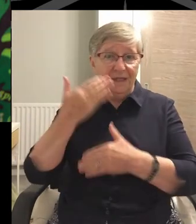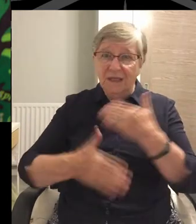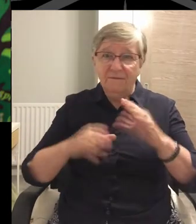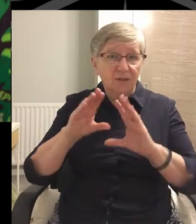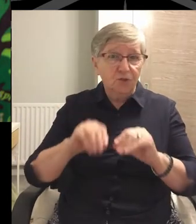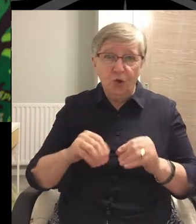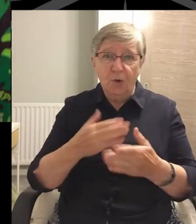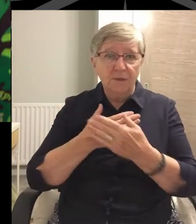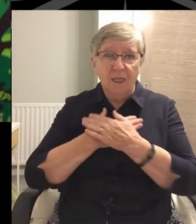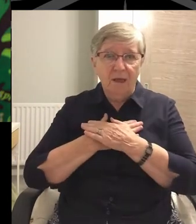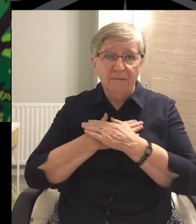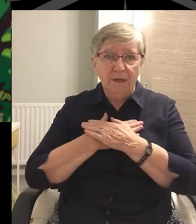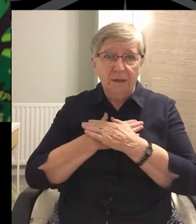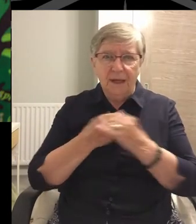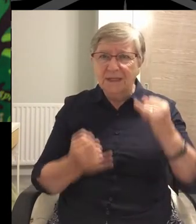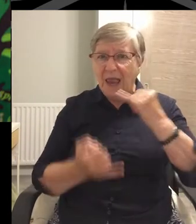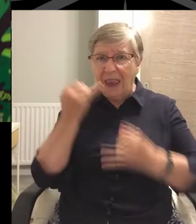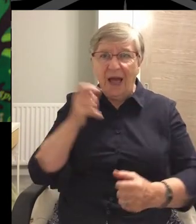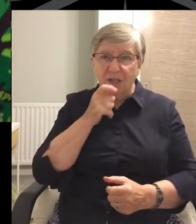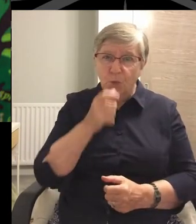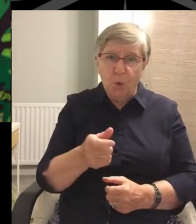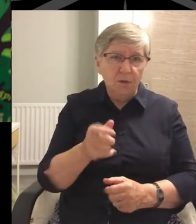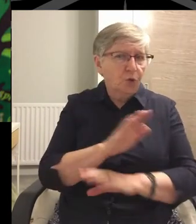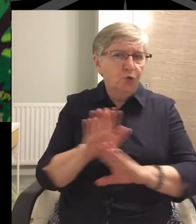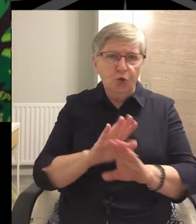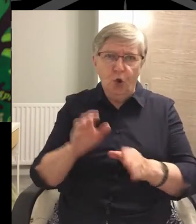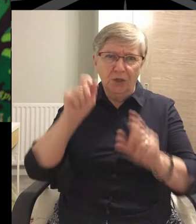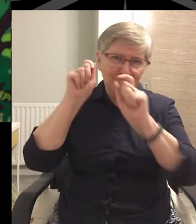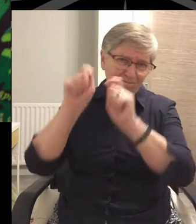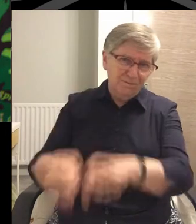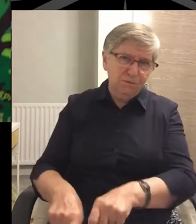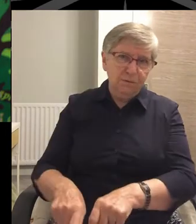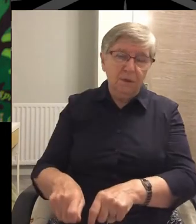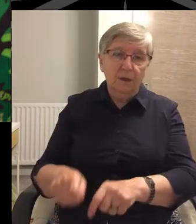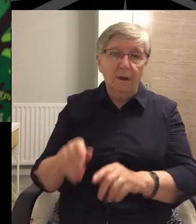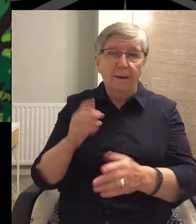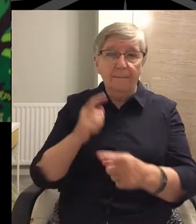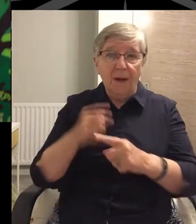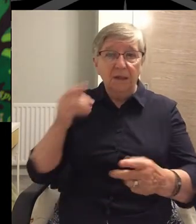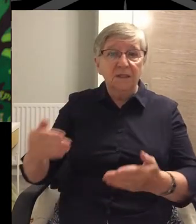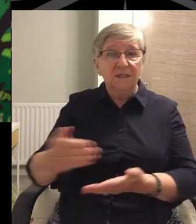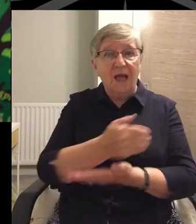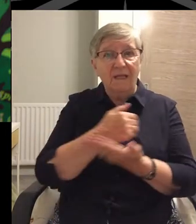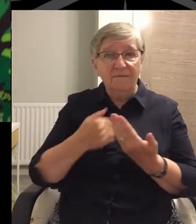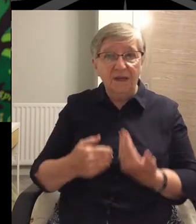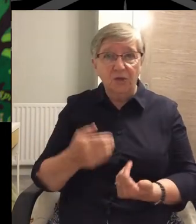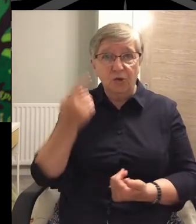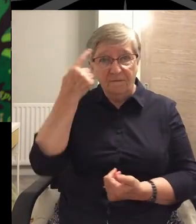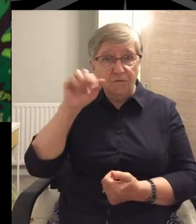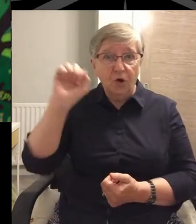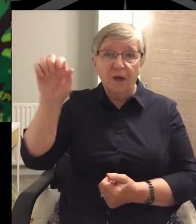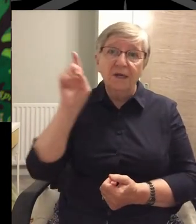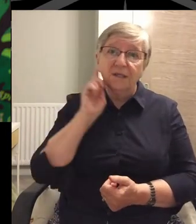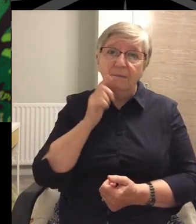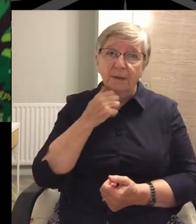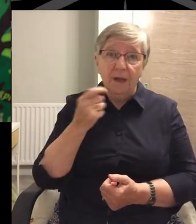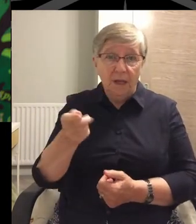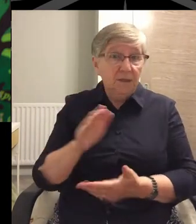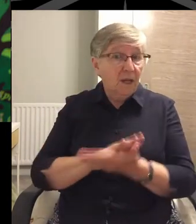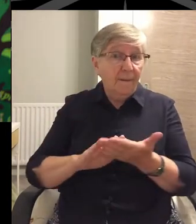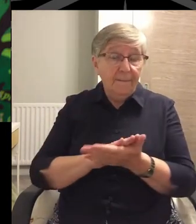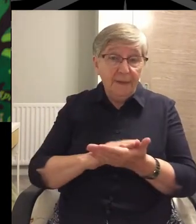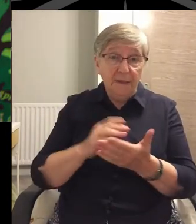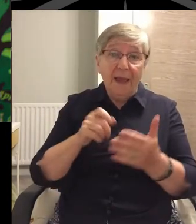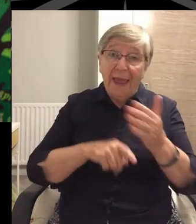loving. And his final word is not going to be condemnation, but salvation for his people. Now, that didn't mean, as I said,